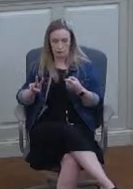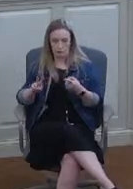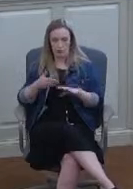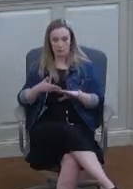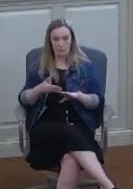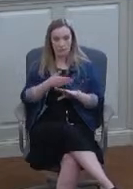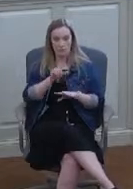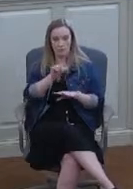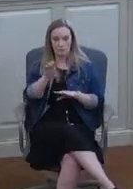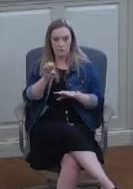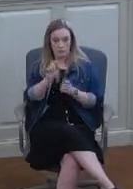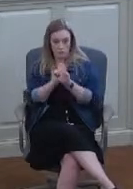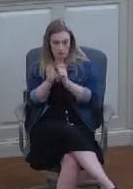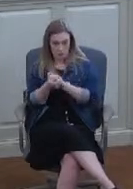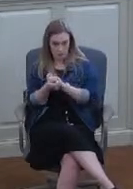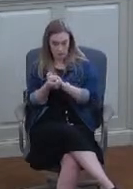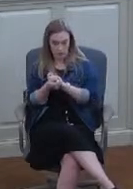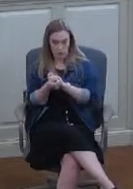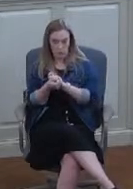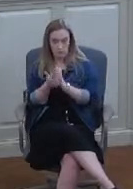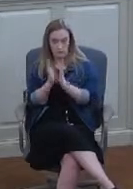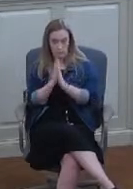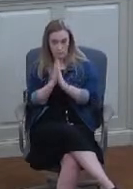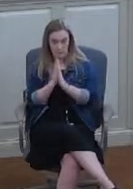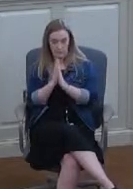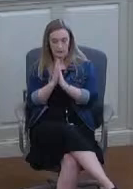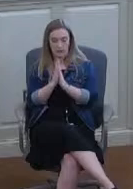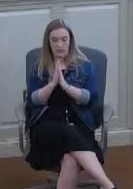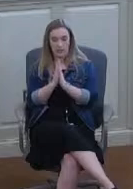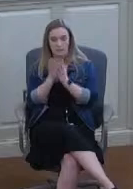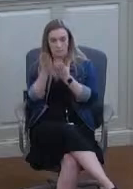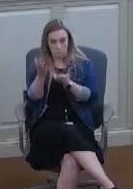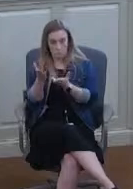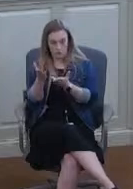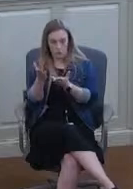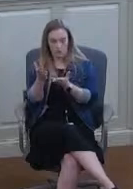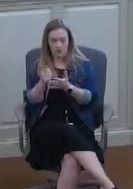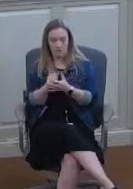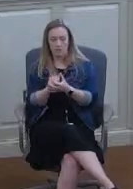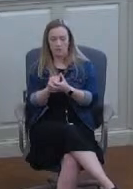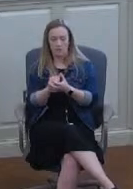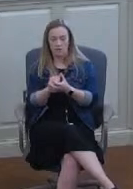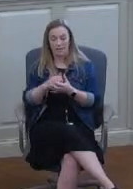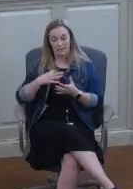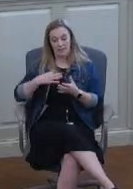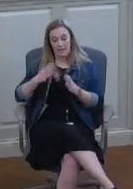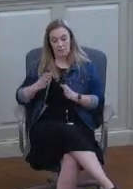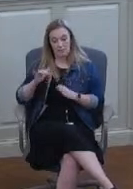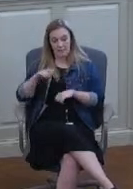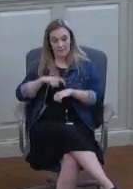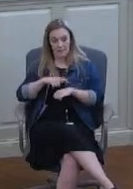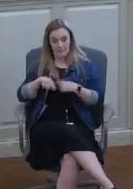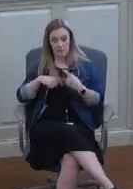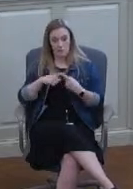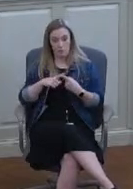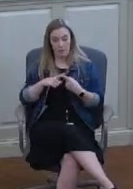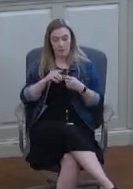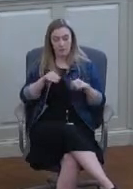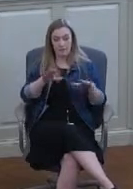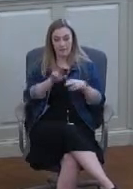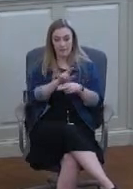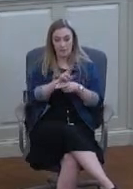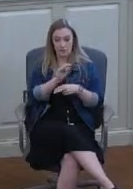the zone change request and motion. And the applicant at that point, when the future land use map is